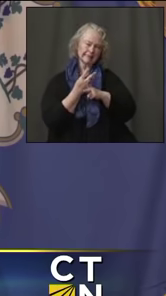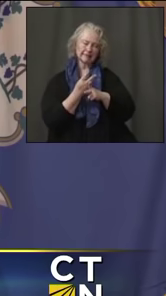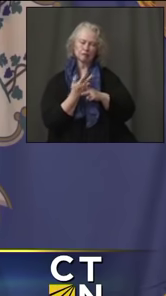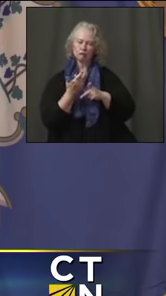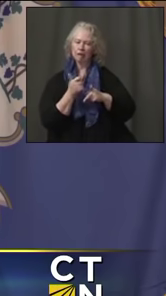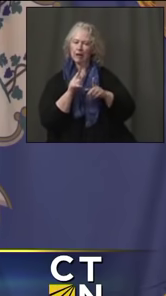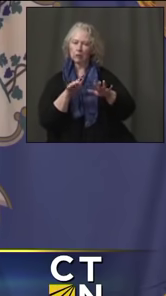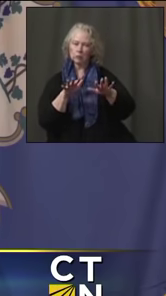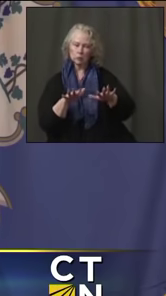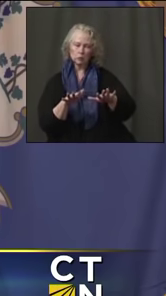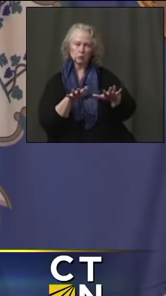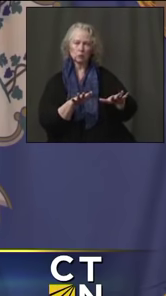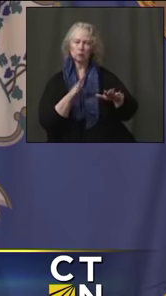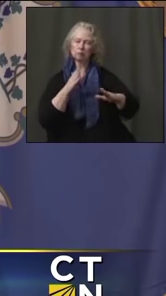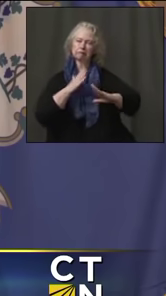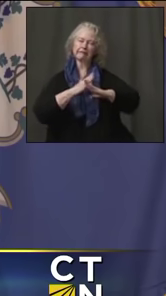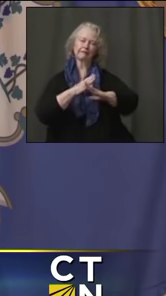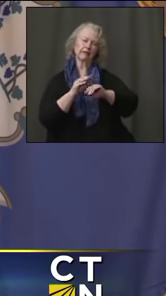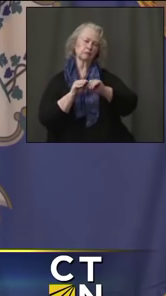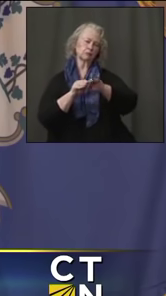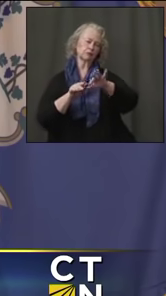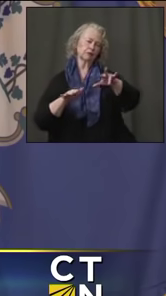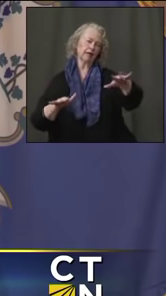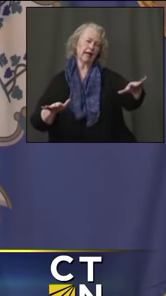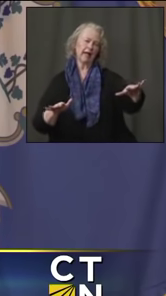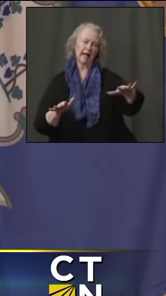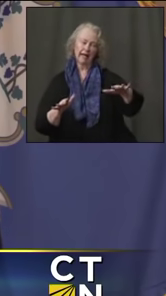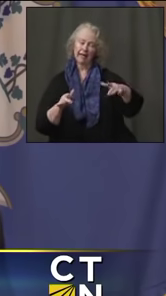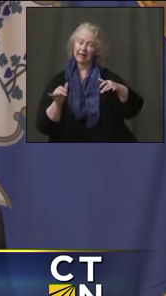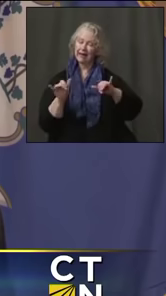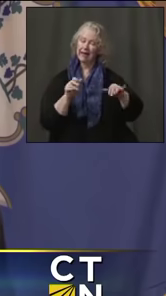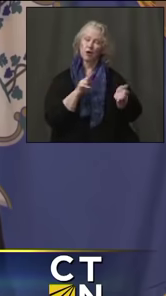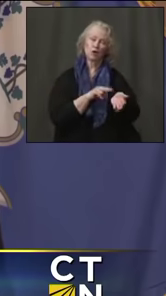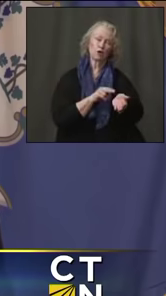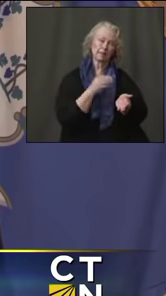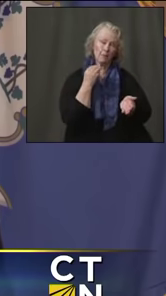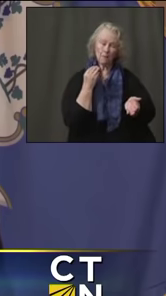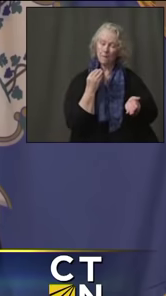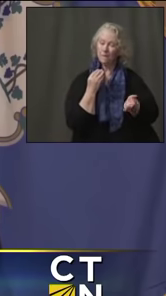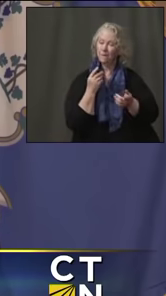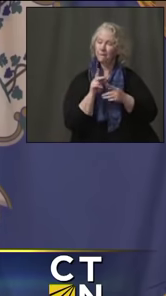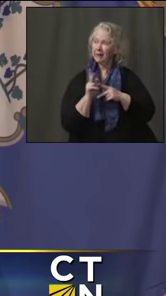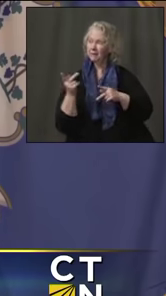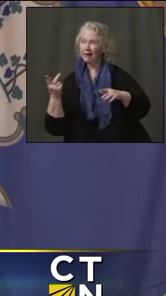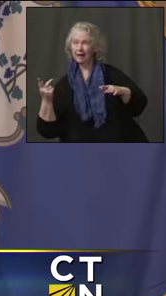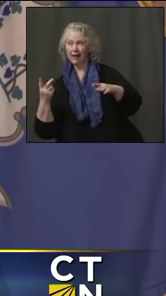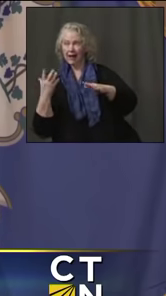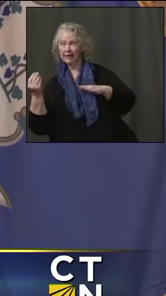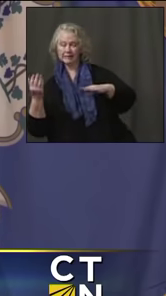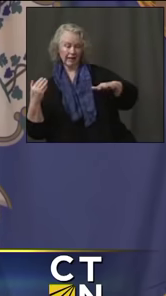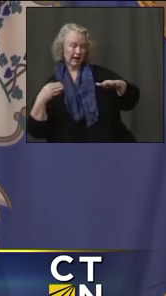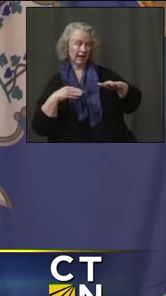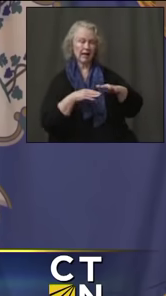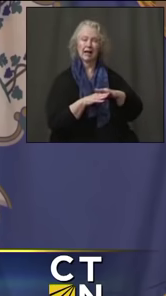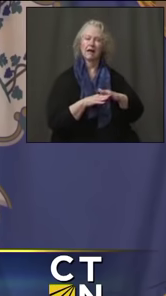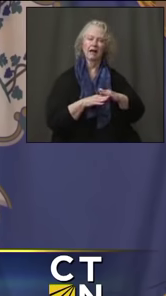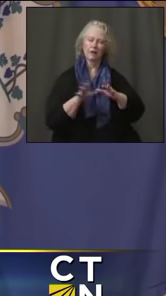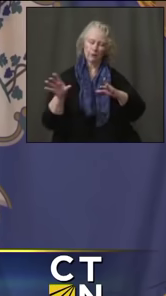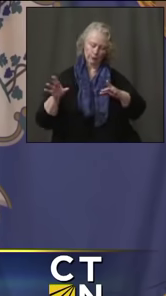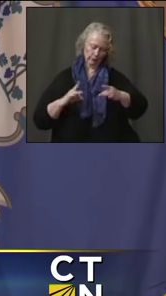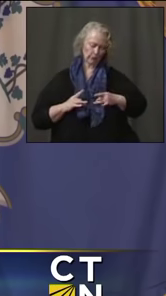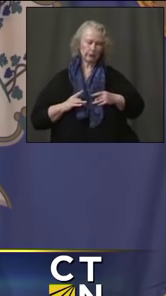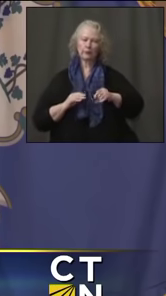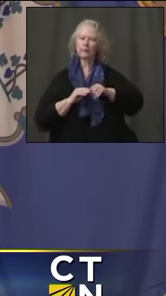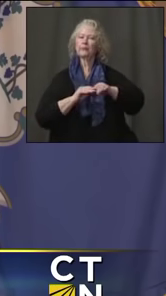down the possible spread there. And a little like a nursing home, sometimes people from the outside coming in can bring the germ with them.